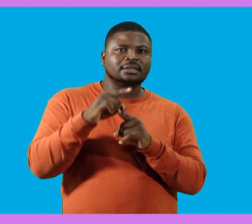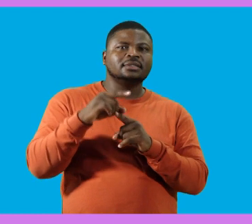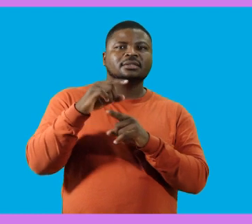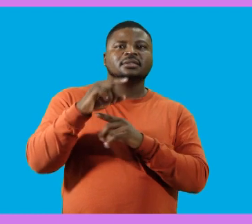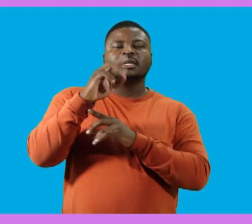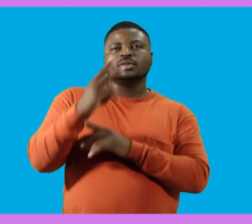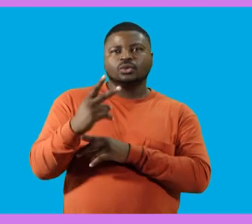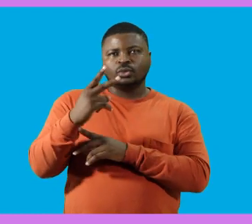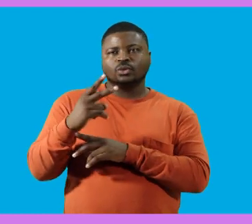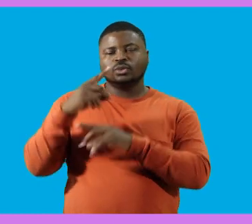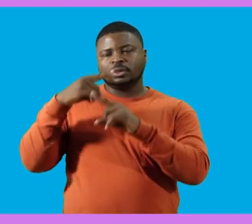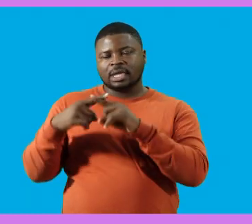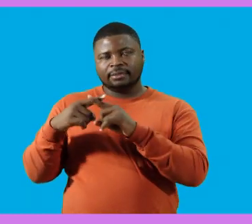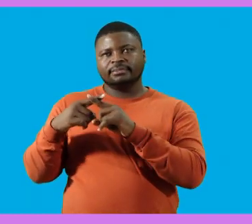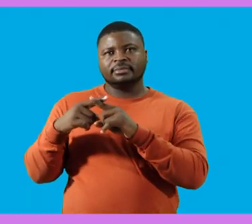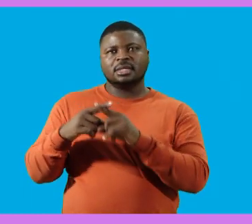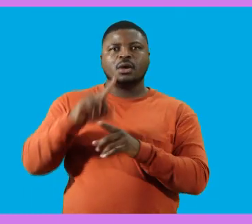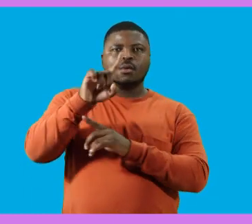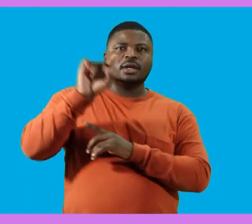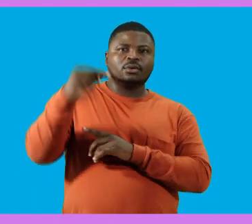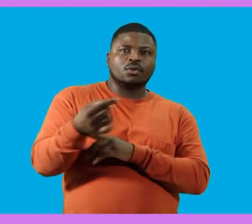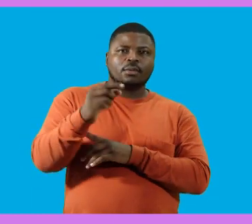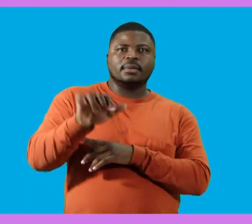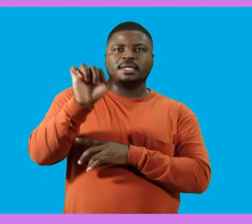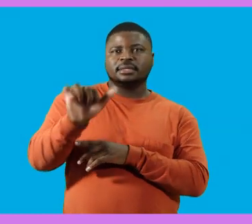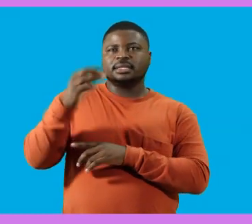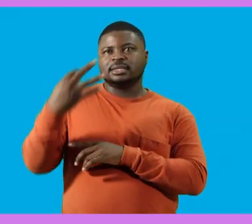plus 2 times the